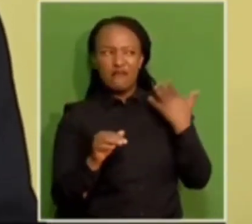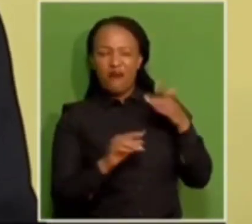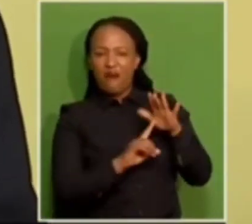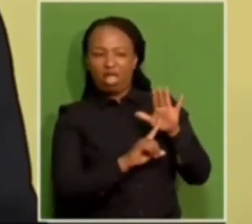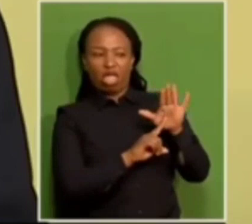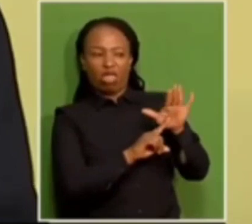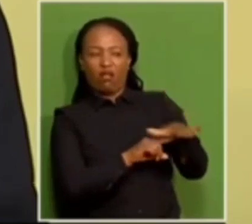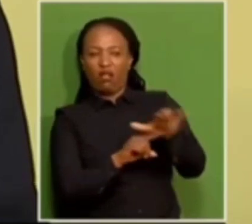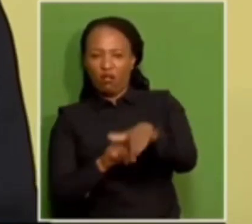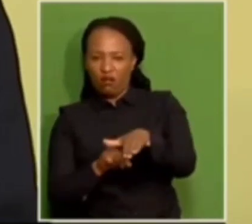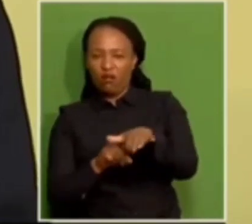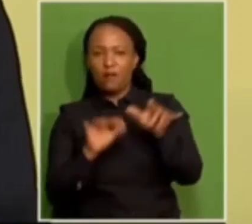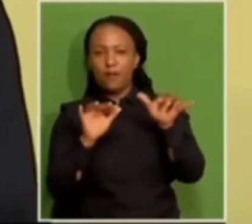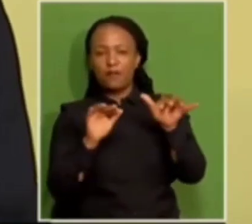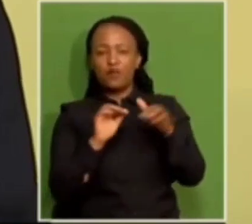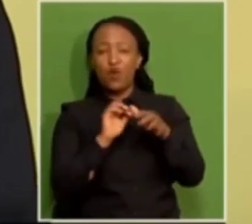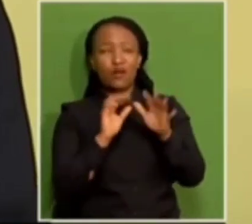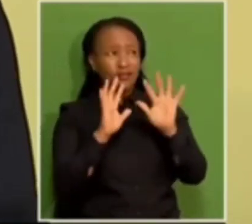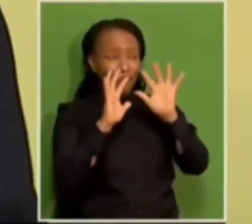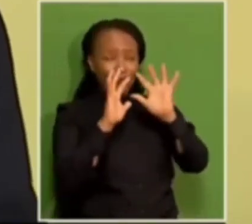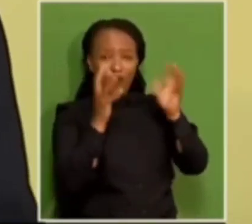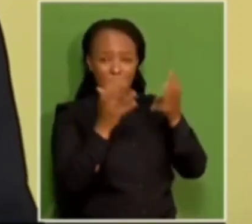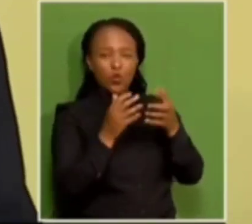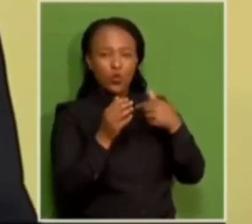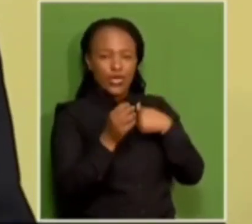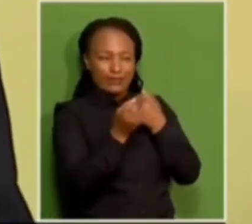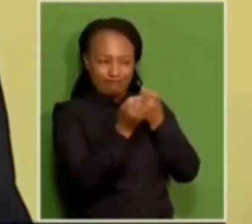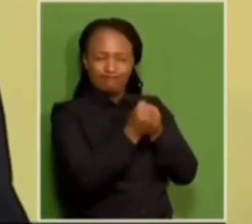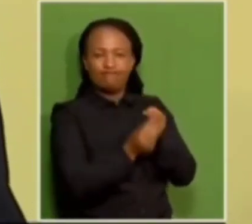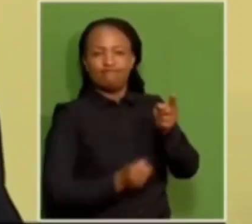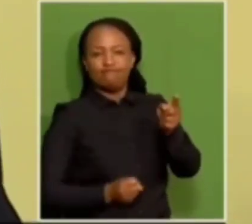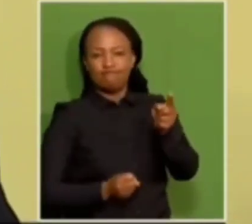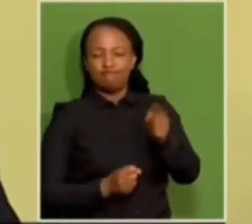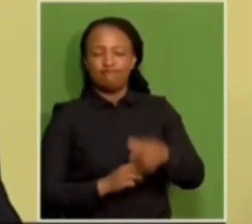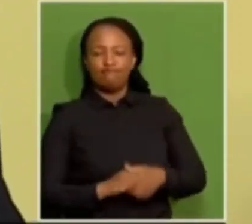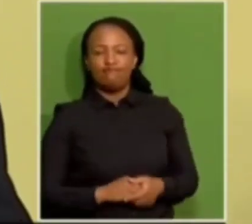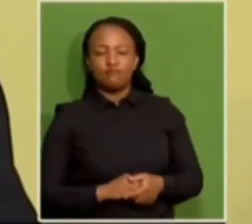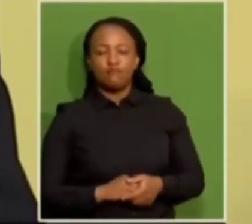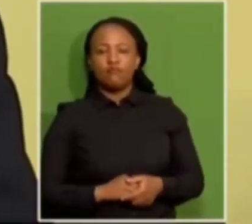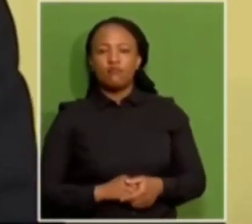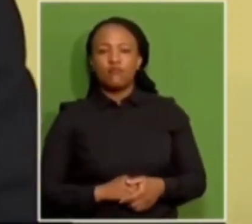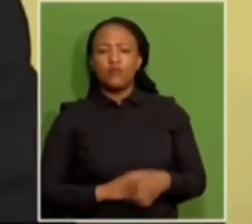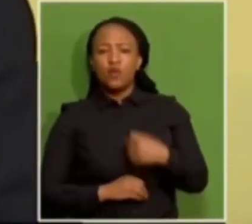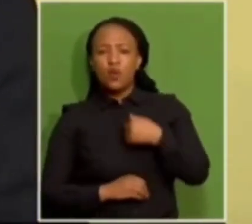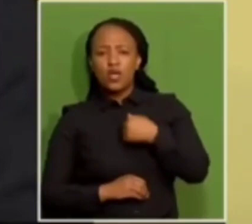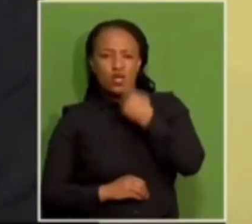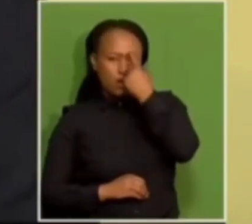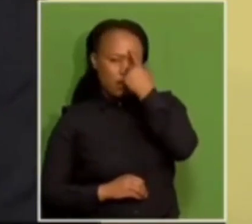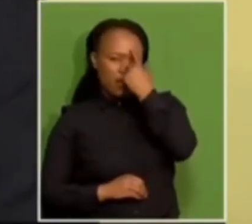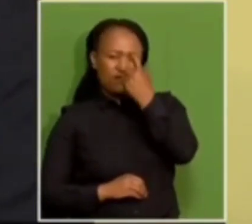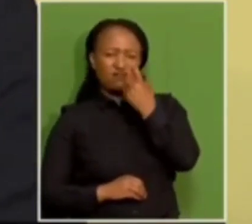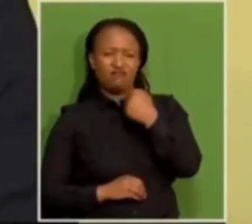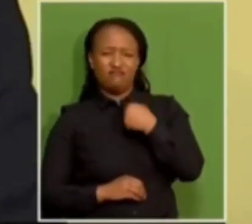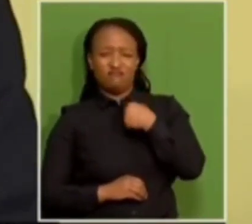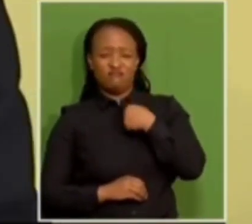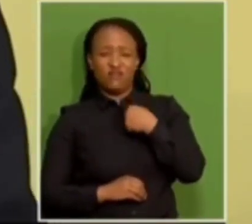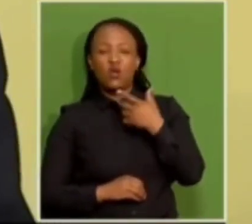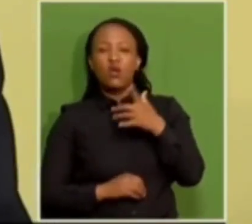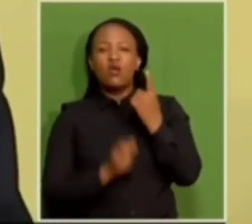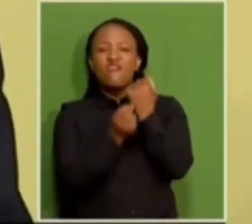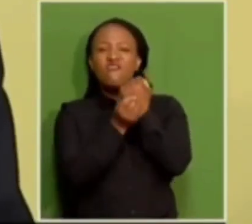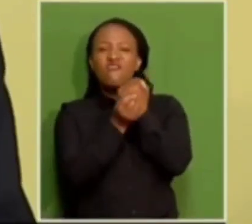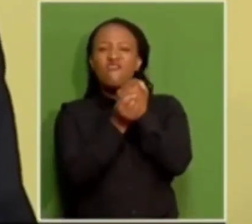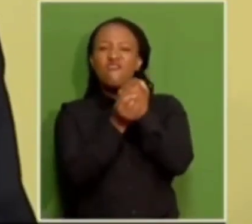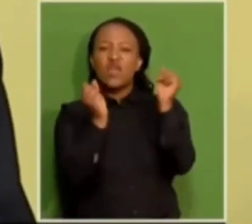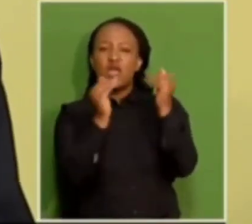oppressed and marginalized people in different parts of the world we have always believed that the